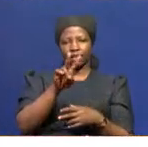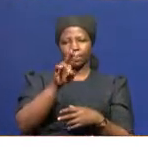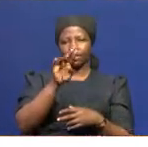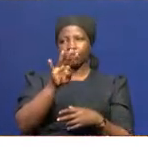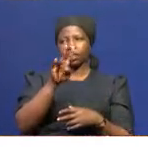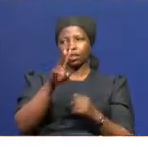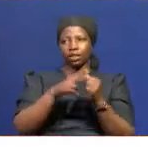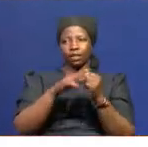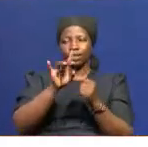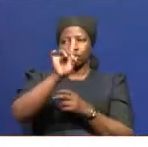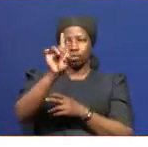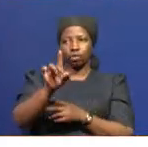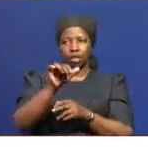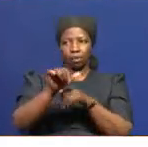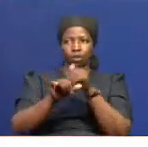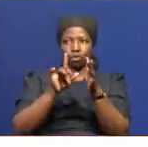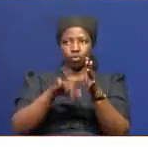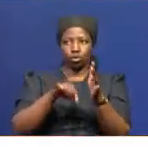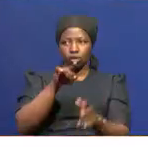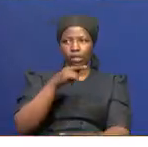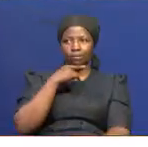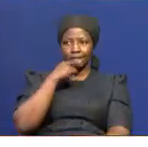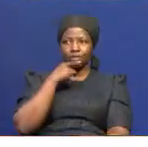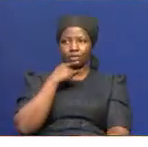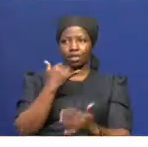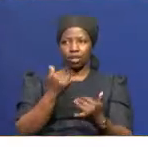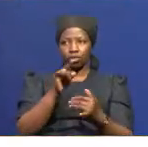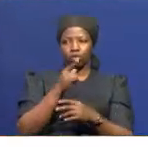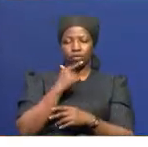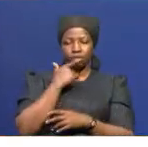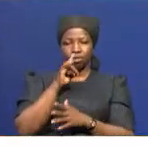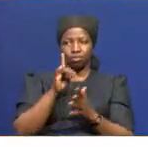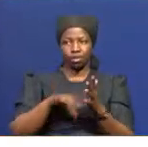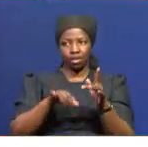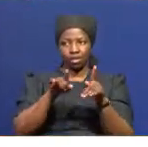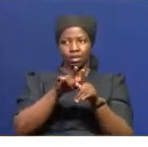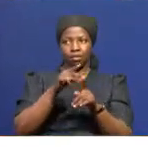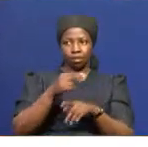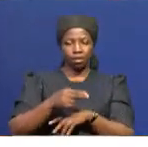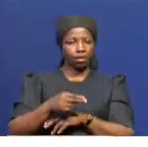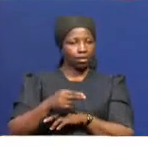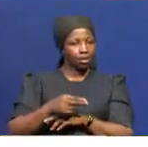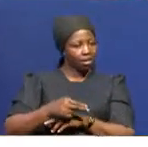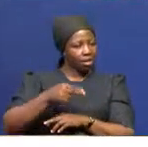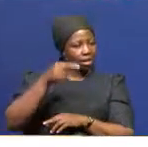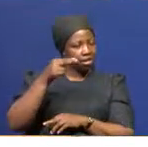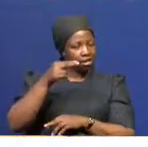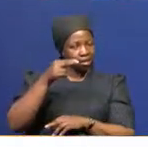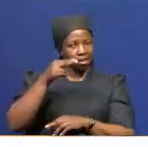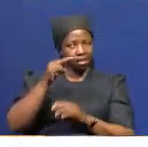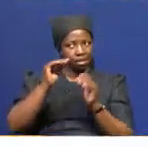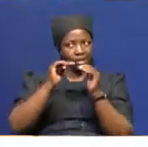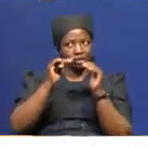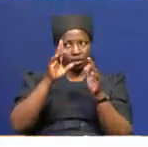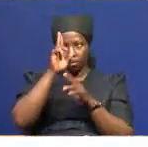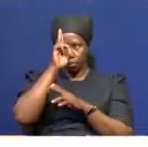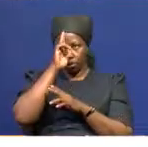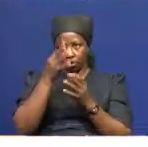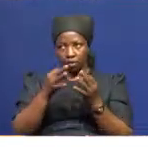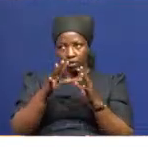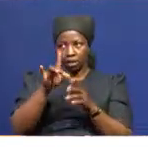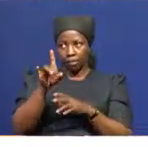to what you've just mentioned right now. You say that even the most highest ranking police officer has to report